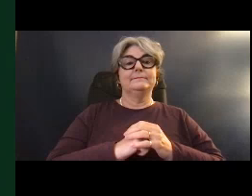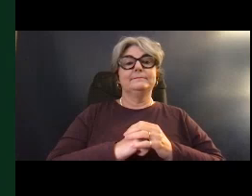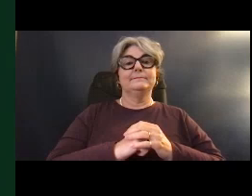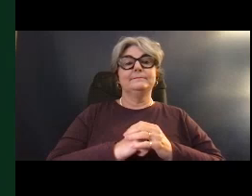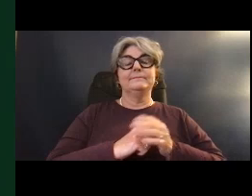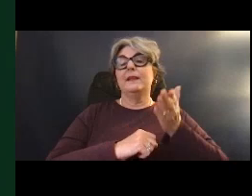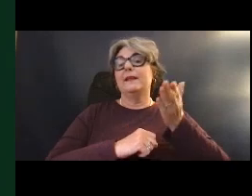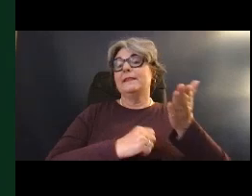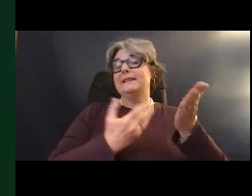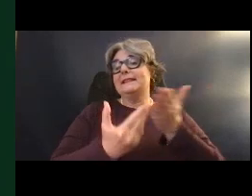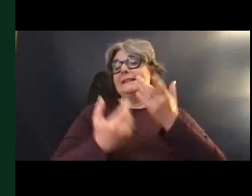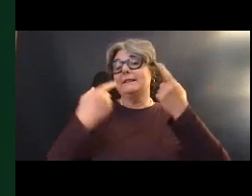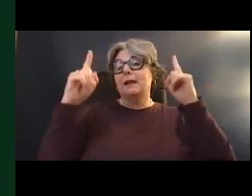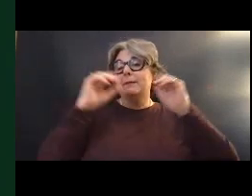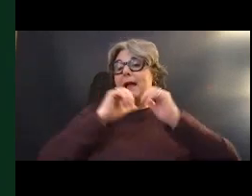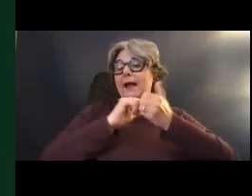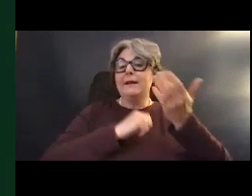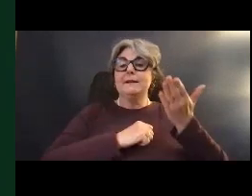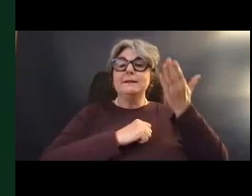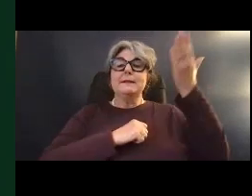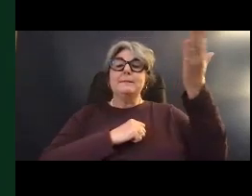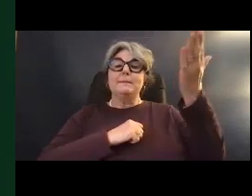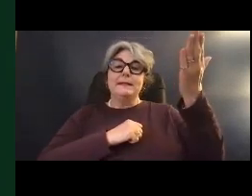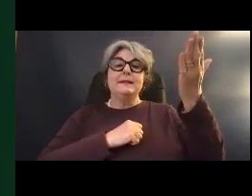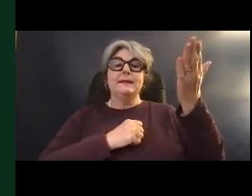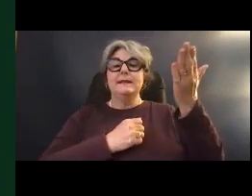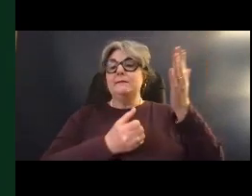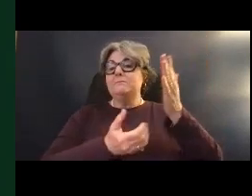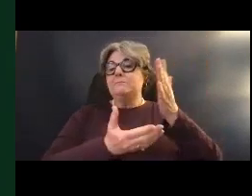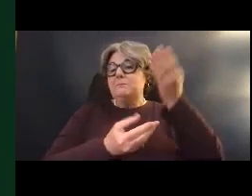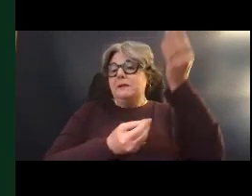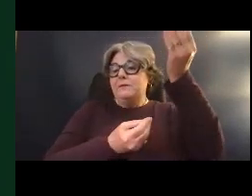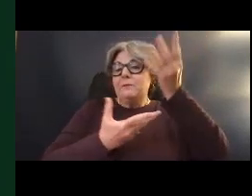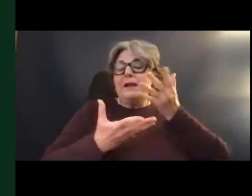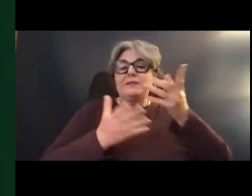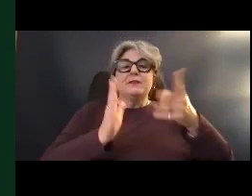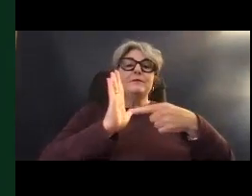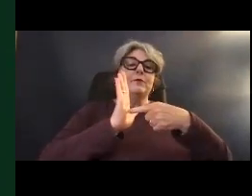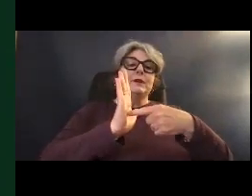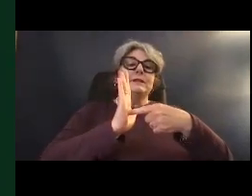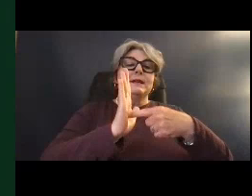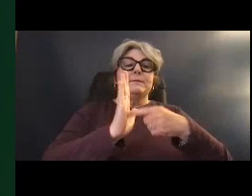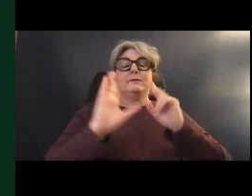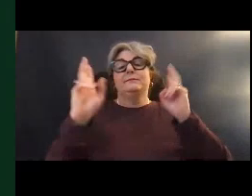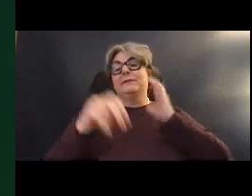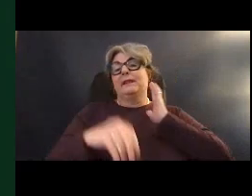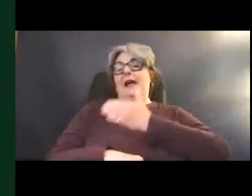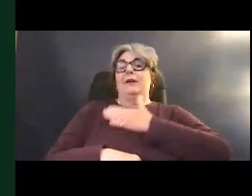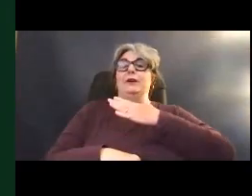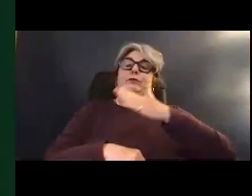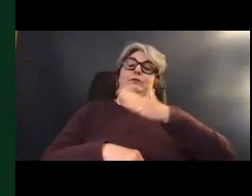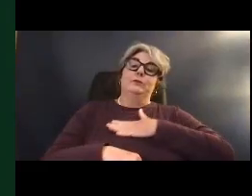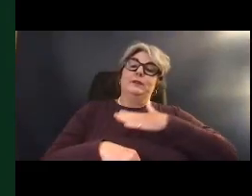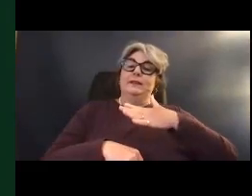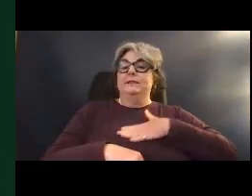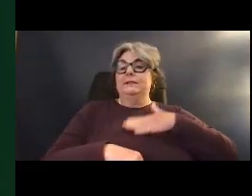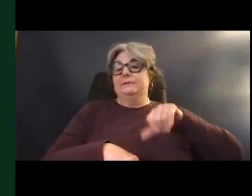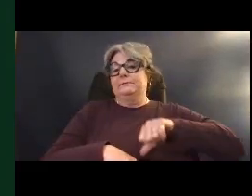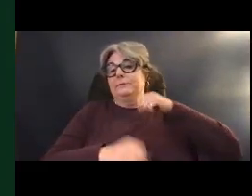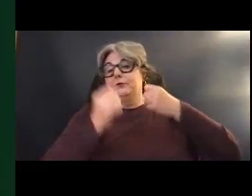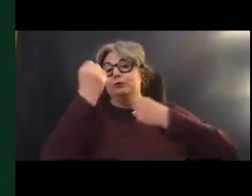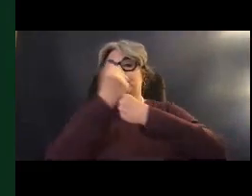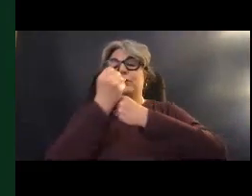This can be easily accomplished by submitting something as simple as, for example, our country is proud to participate in and support